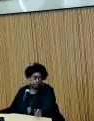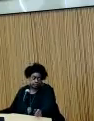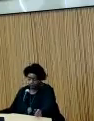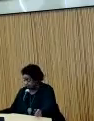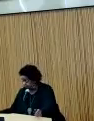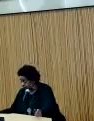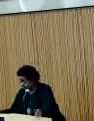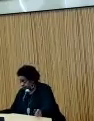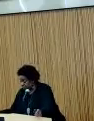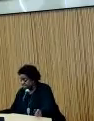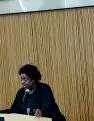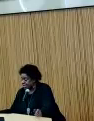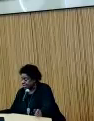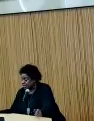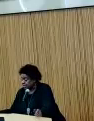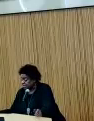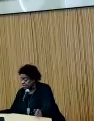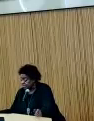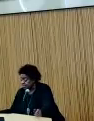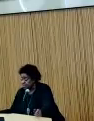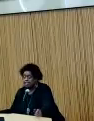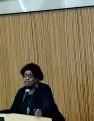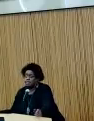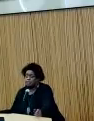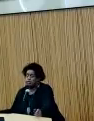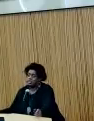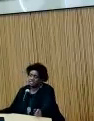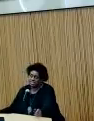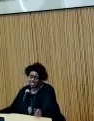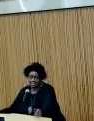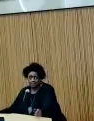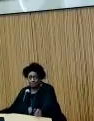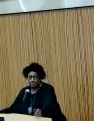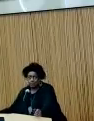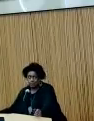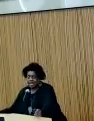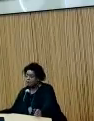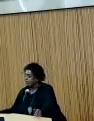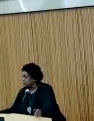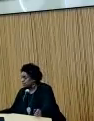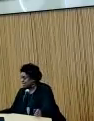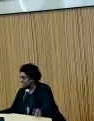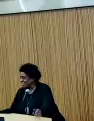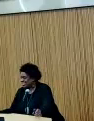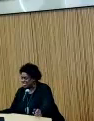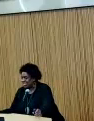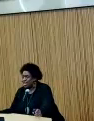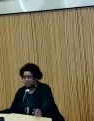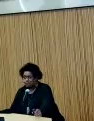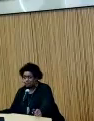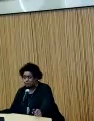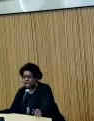the laws in uh 1968 which was just said I remember